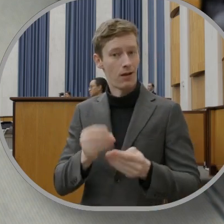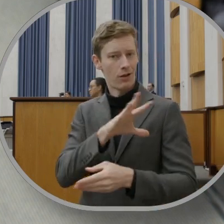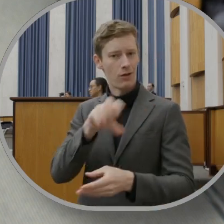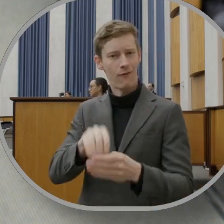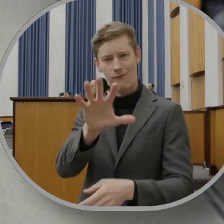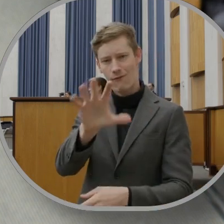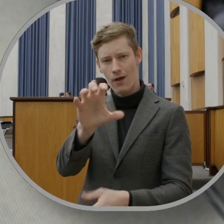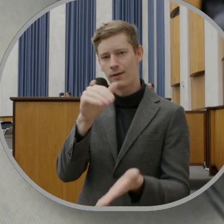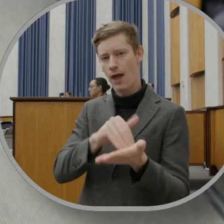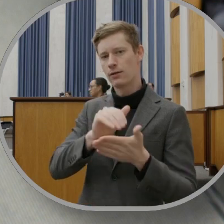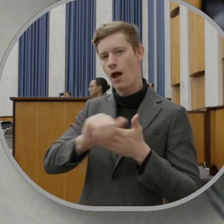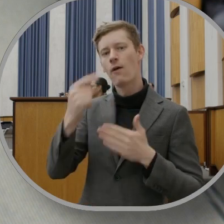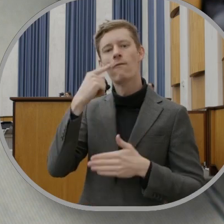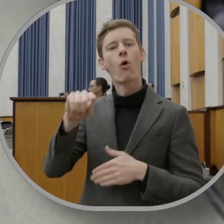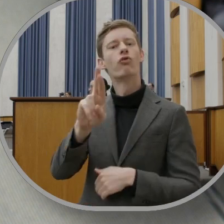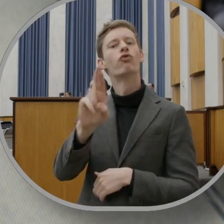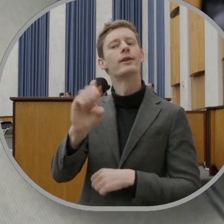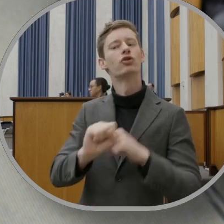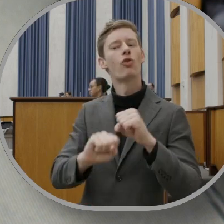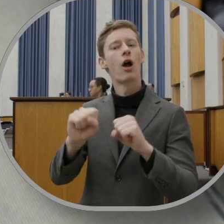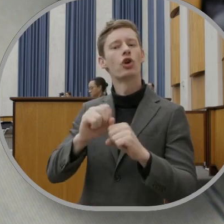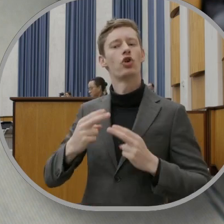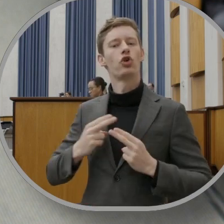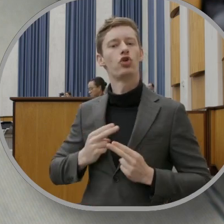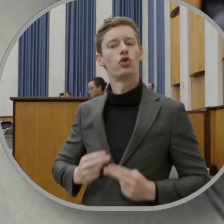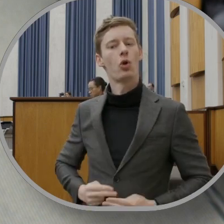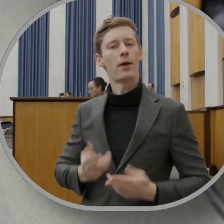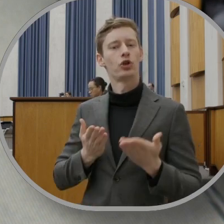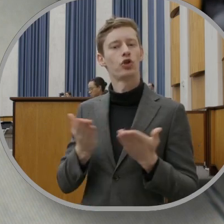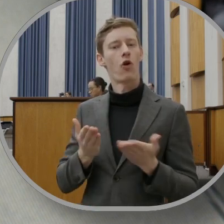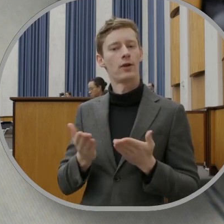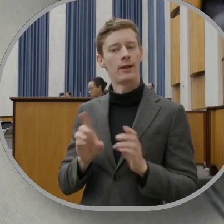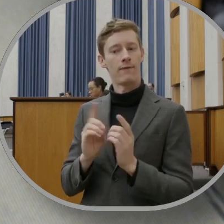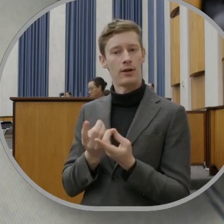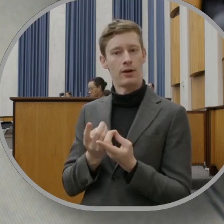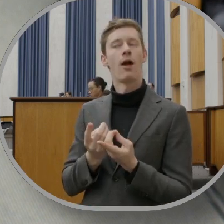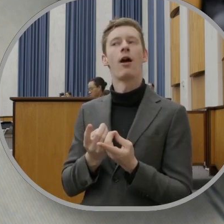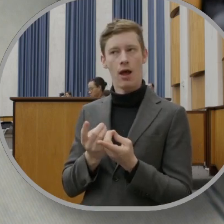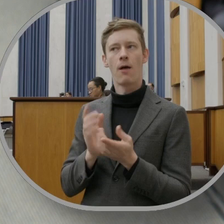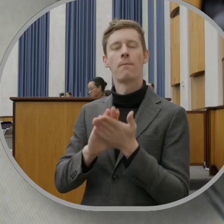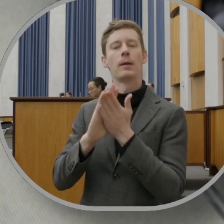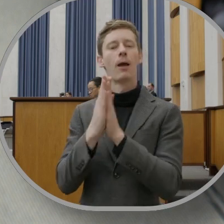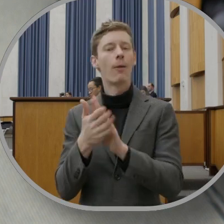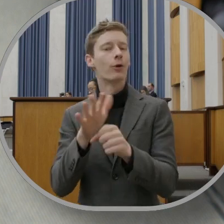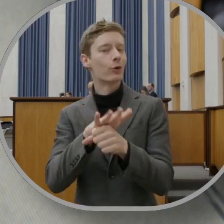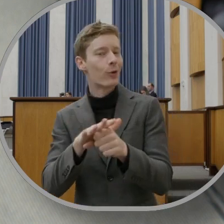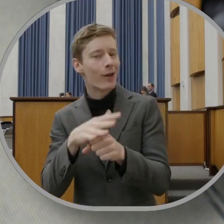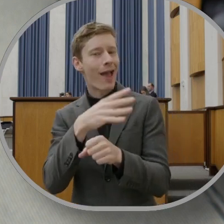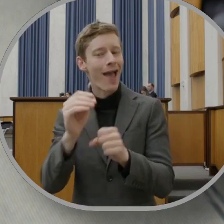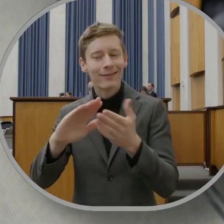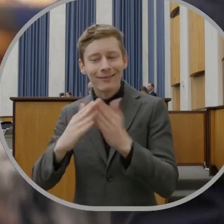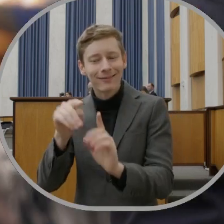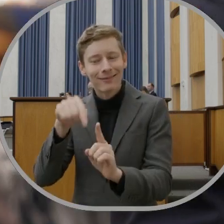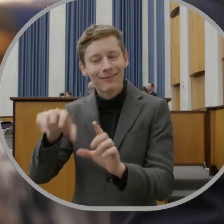$500,000 to restructure our Human Services Division into a Department of Neighborhood and Community Services. This department will be